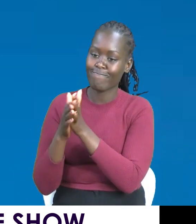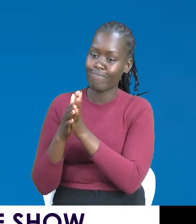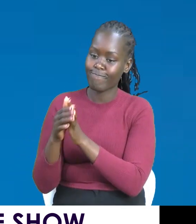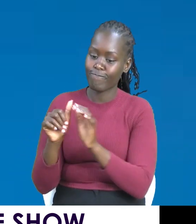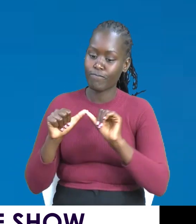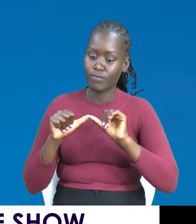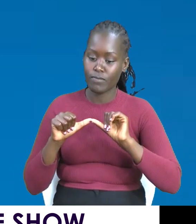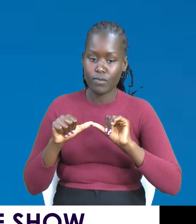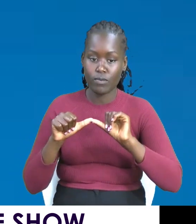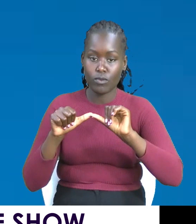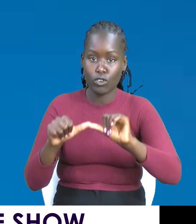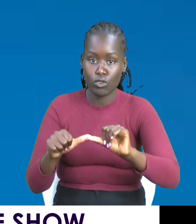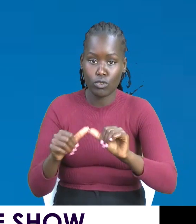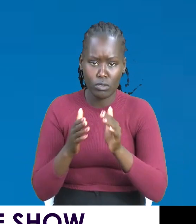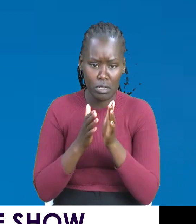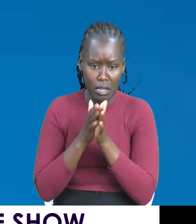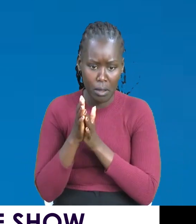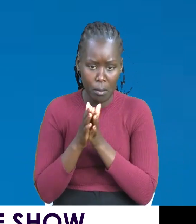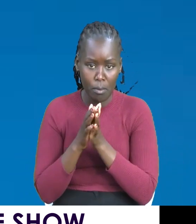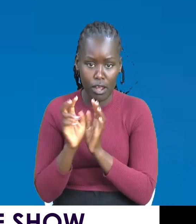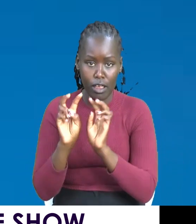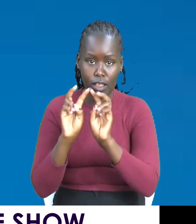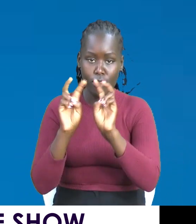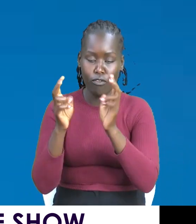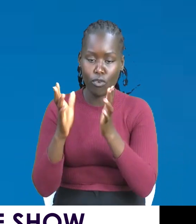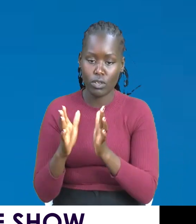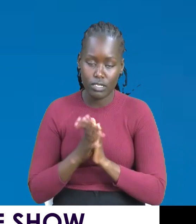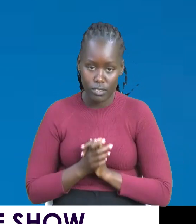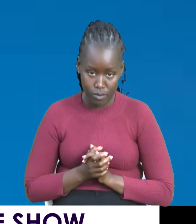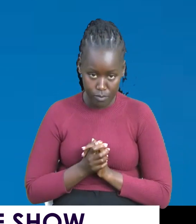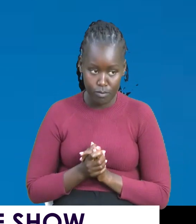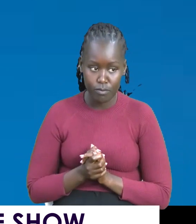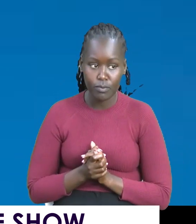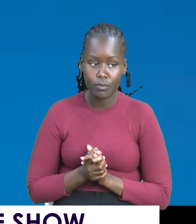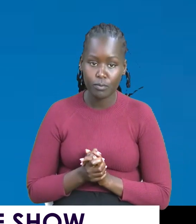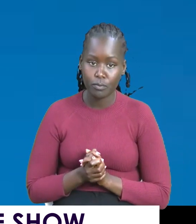continue empowering the viewer.